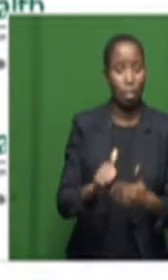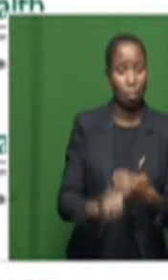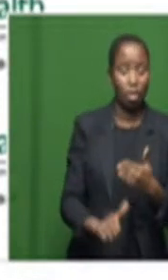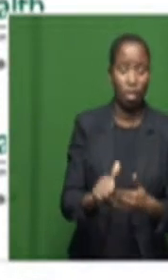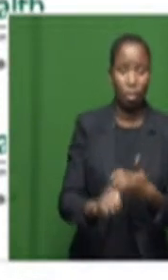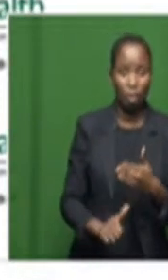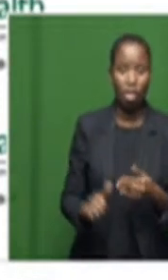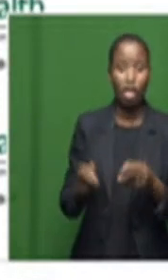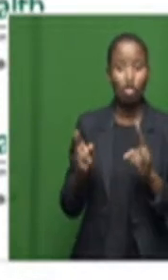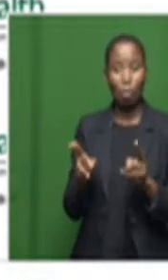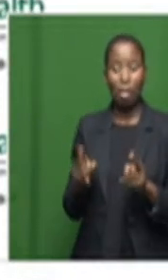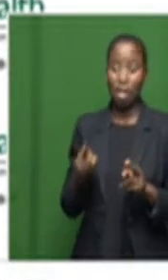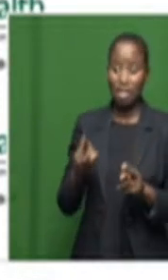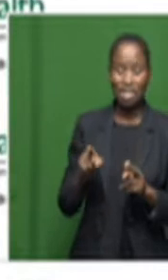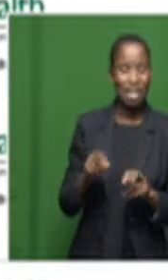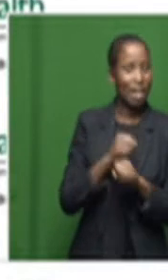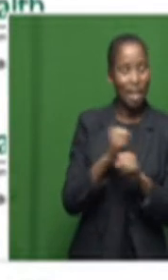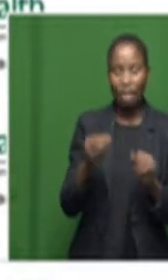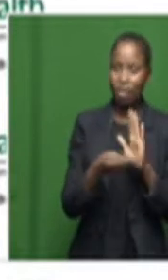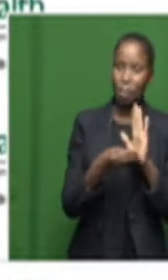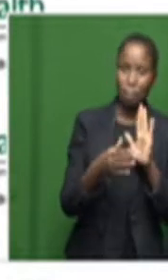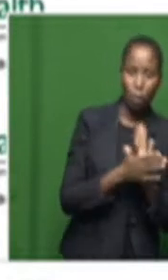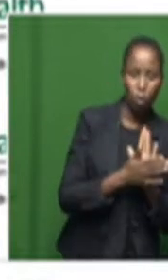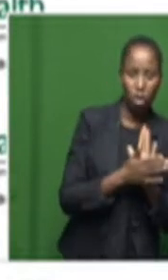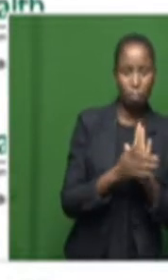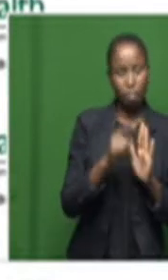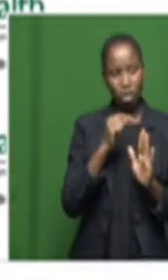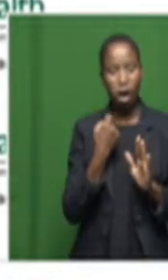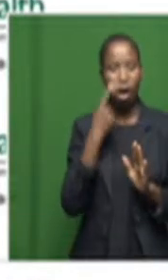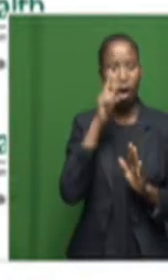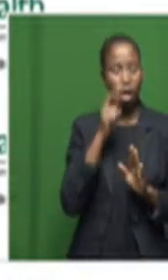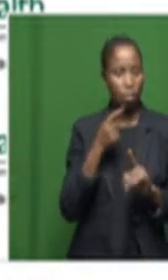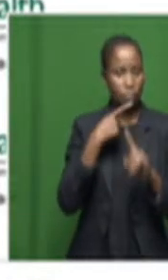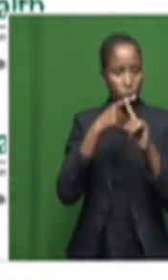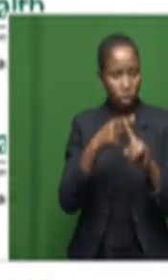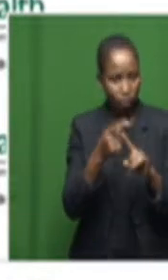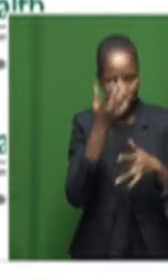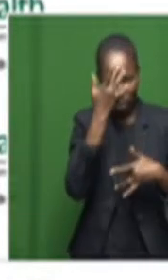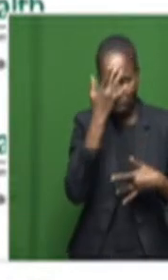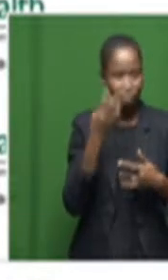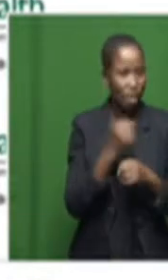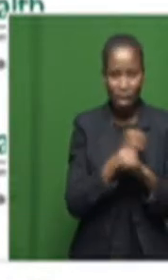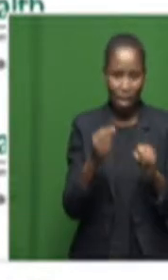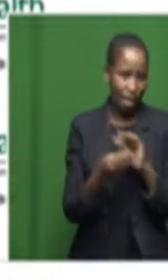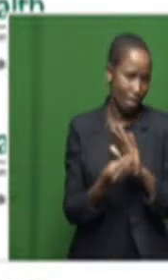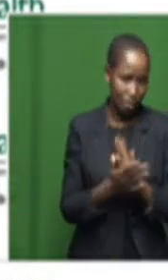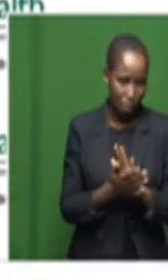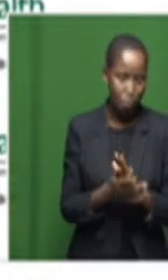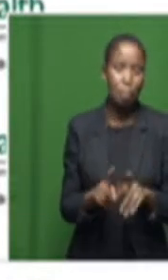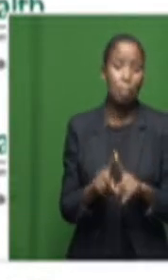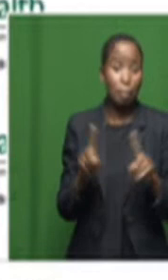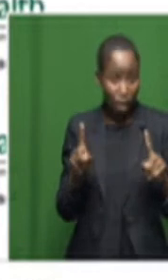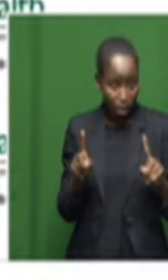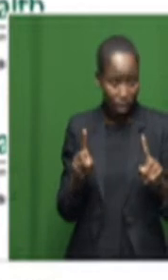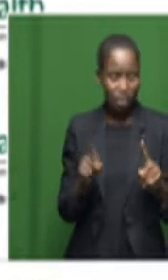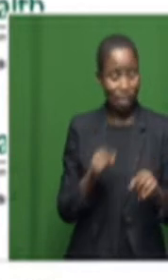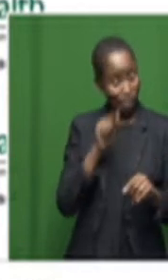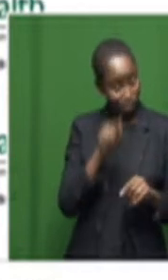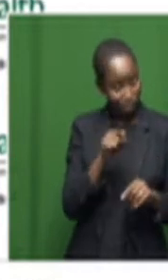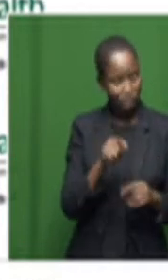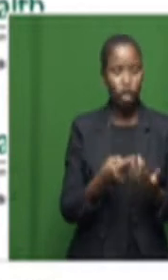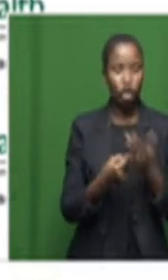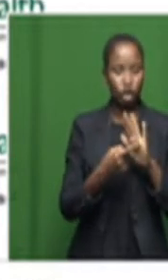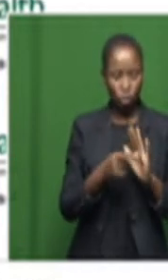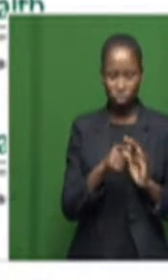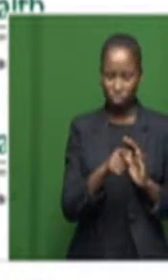not even explained on the basis of positive COVID-19 tests, but they show that it's more than the